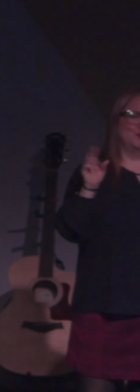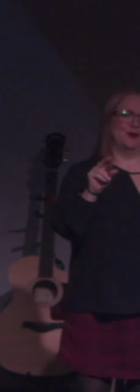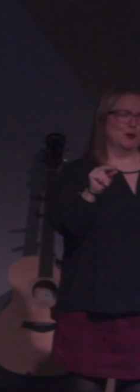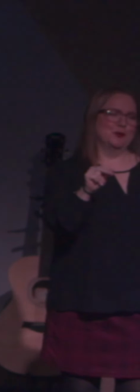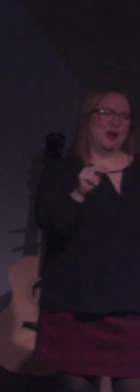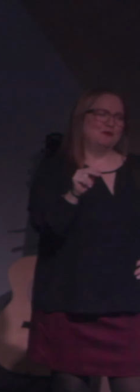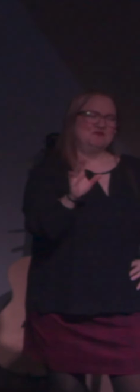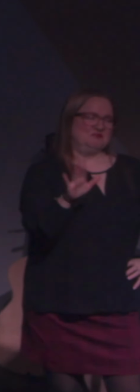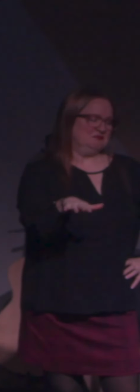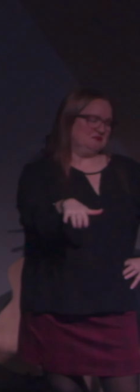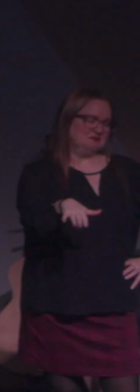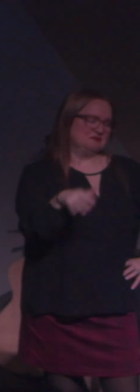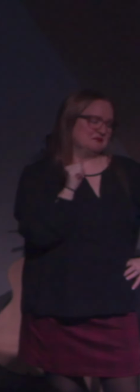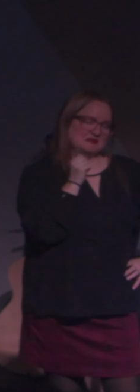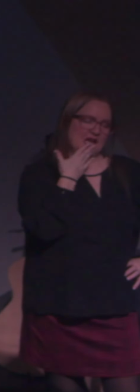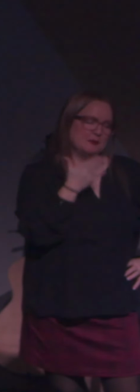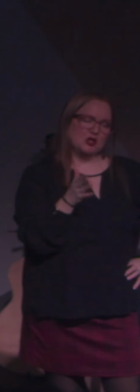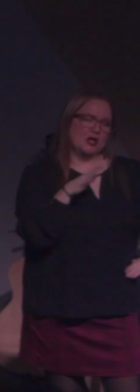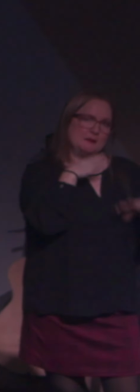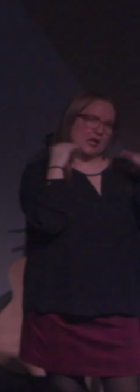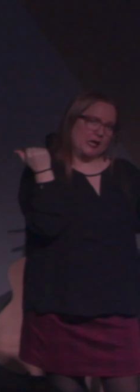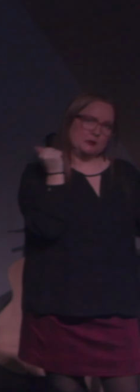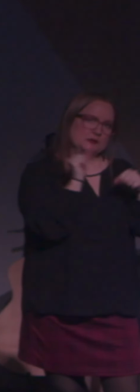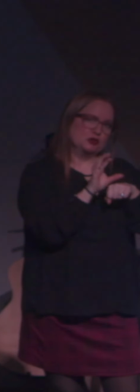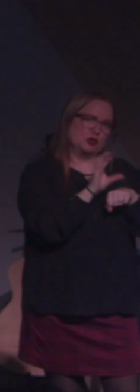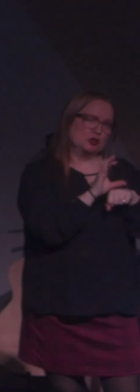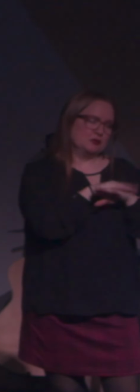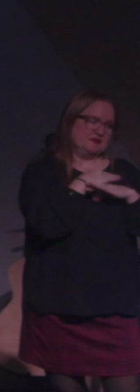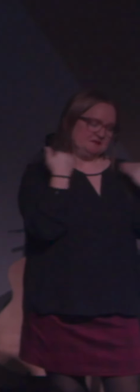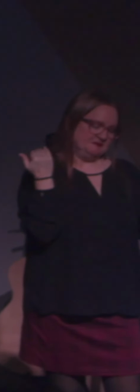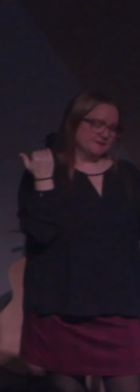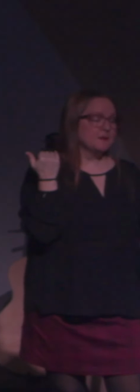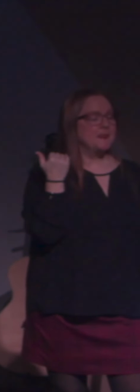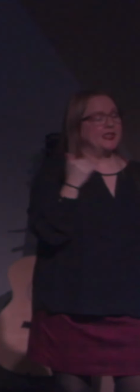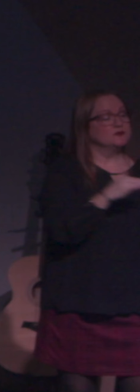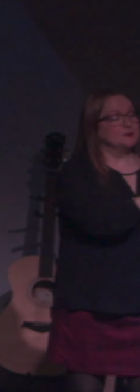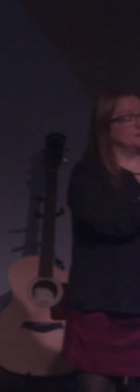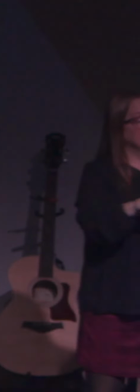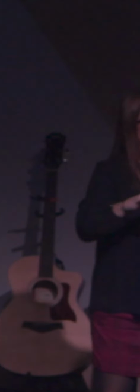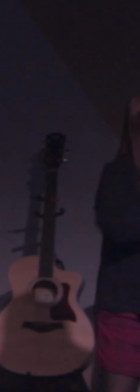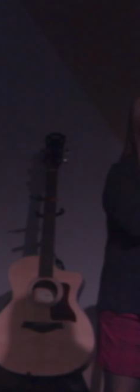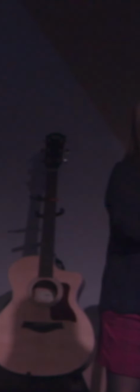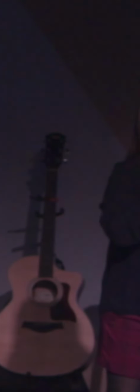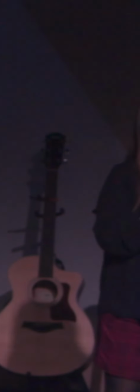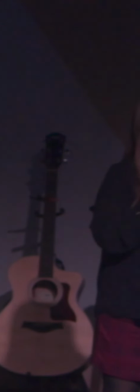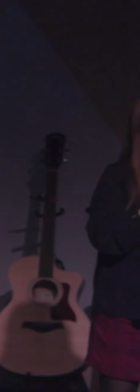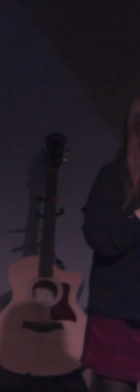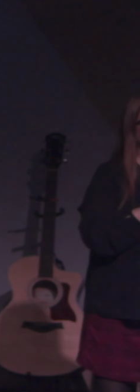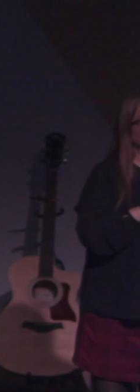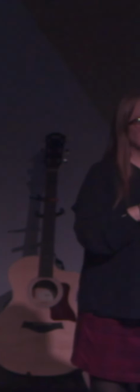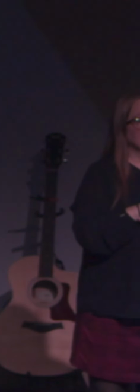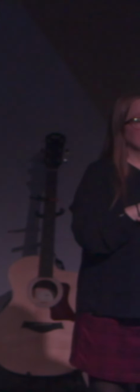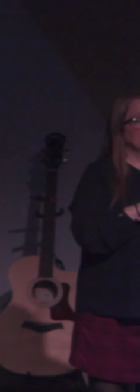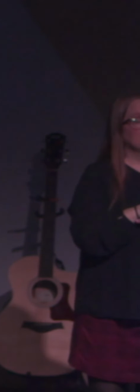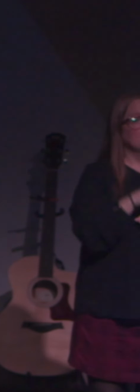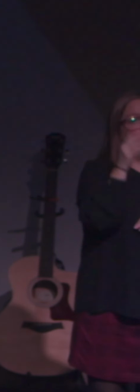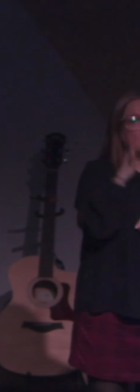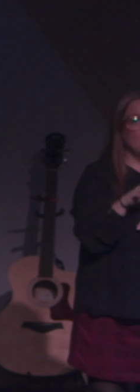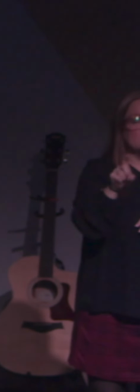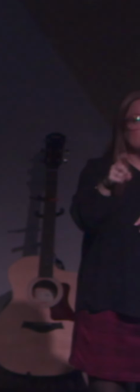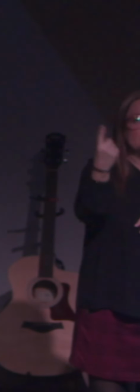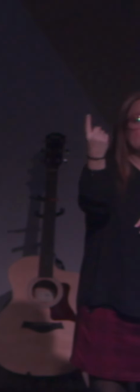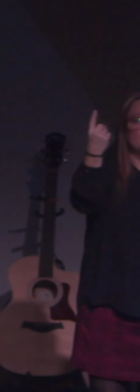think I'm good. I think I'm done with churches. And we're sitting on the beach, and I just needed something from God.